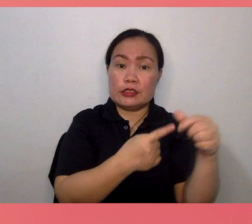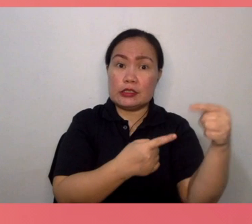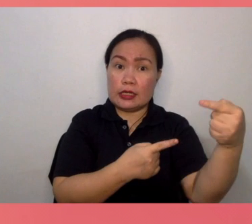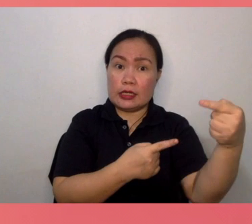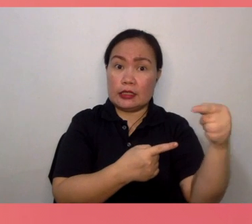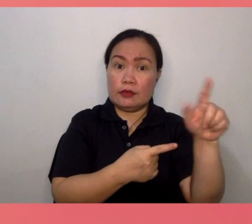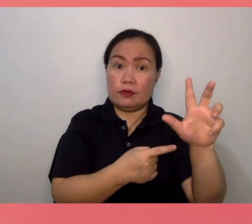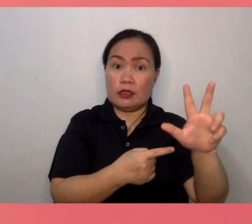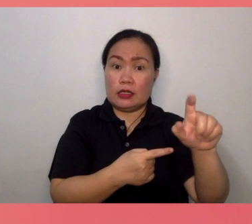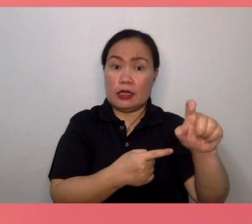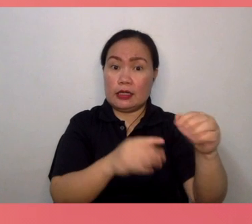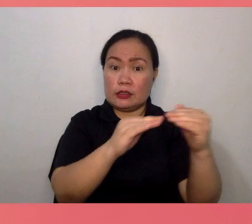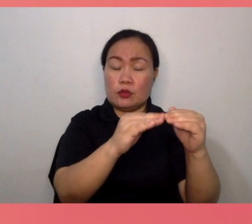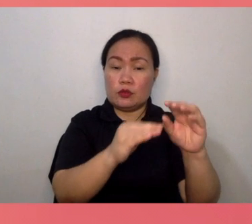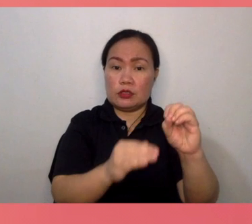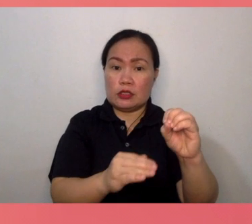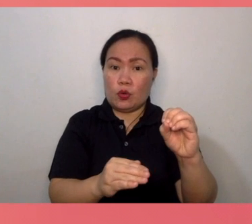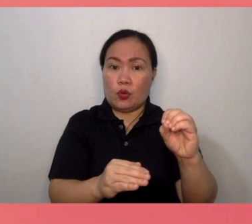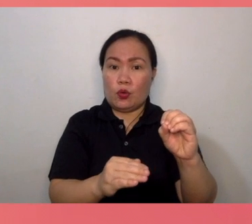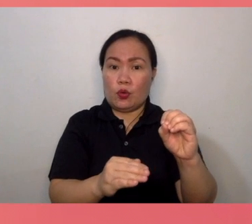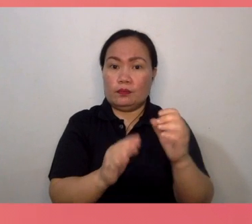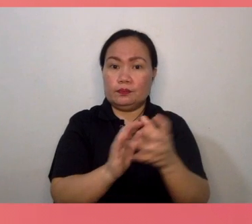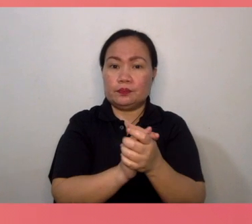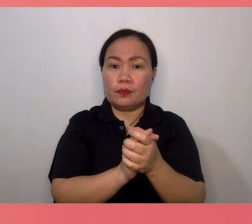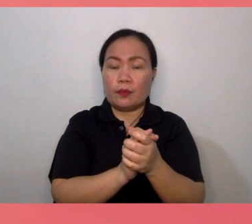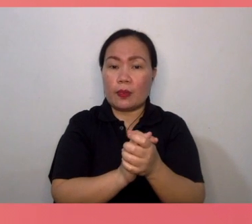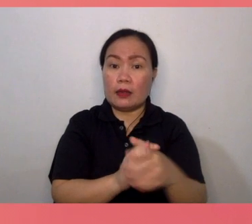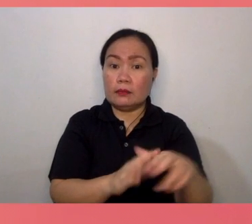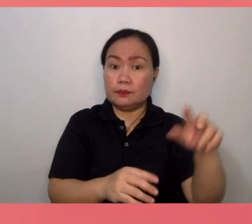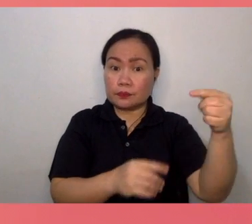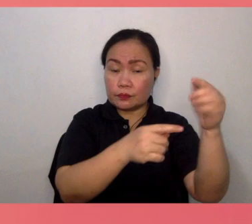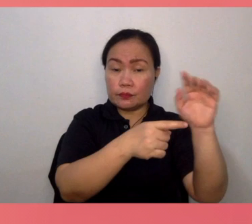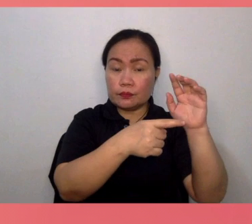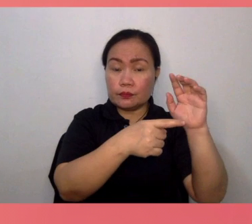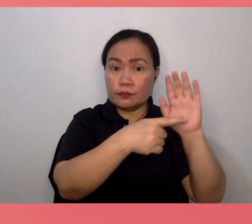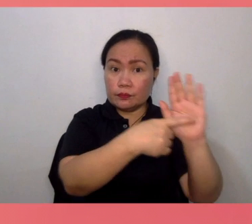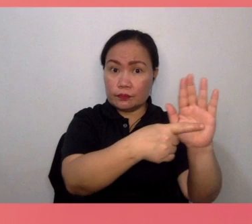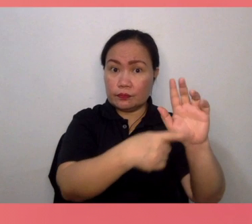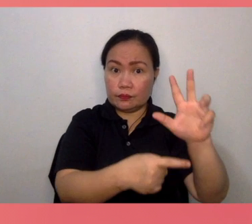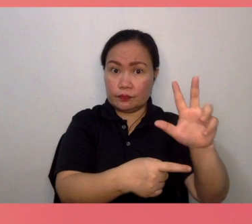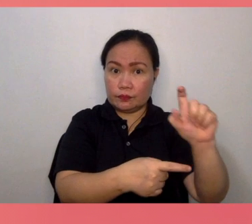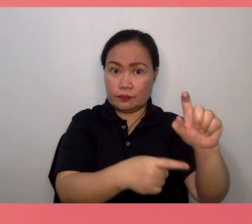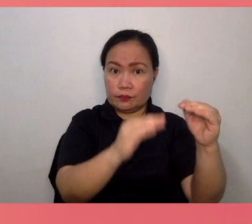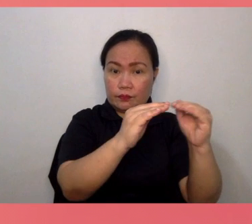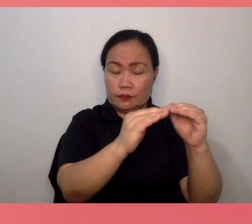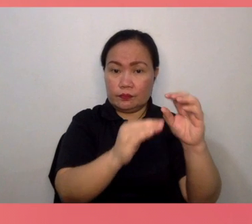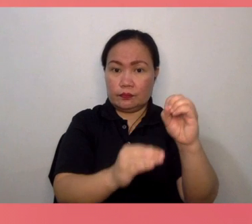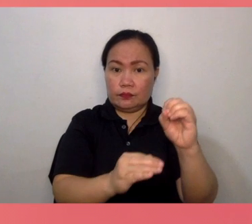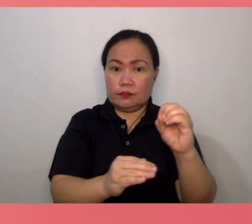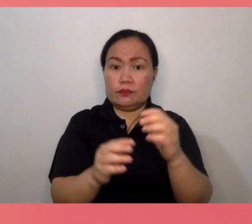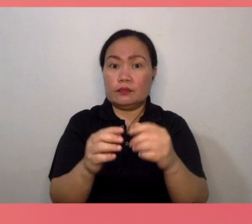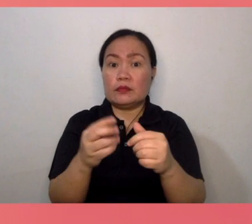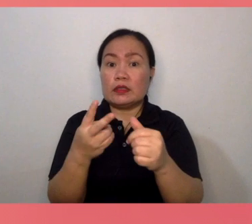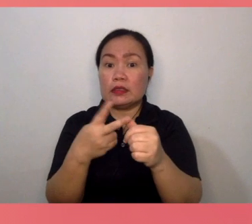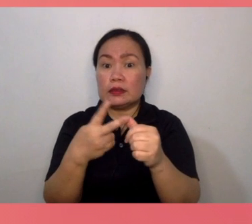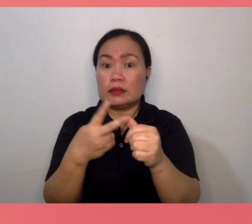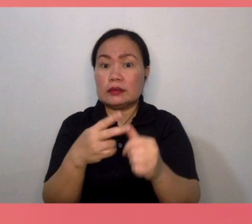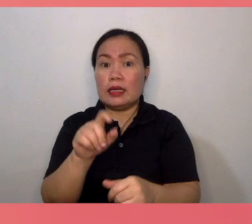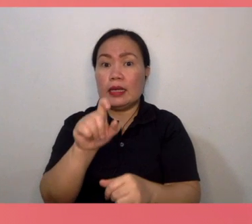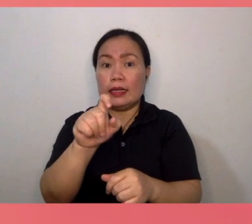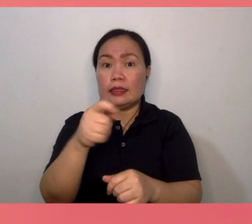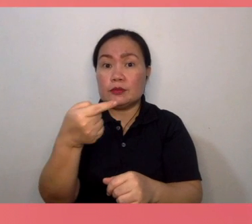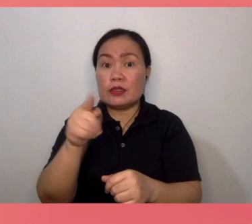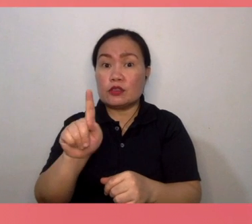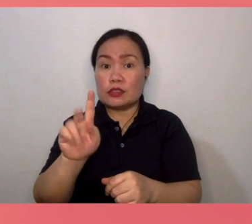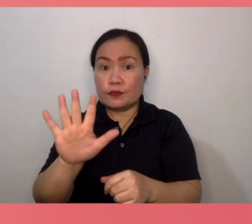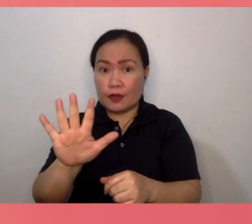ang makukuha natin dito is, yung una is negative 3x is equal to 0. And then yung isa, x minus 5